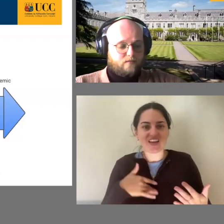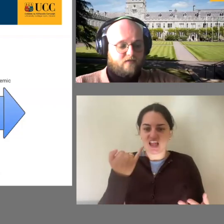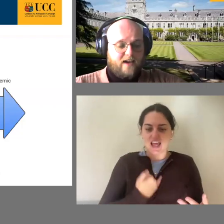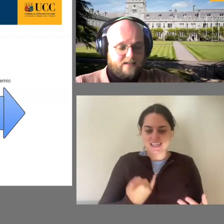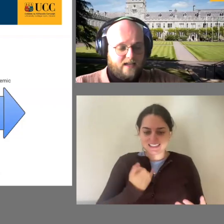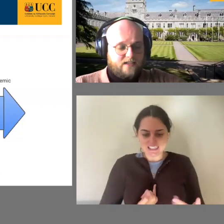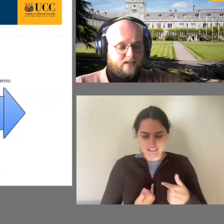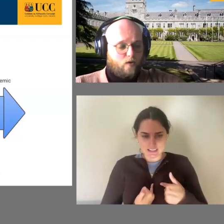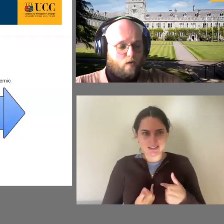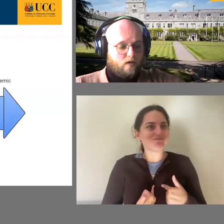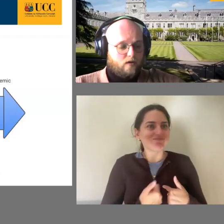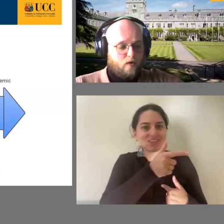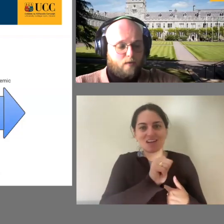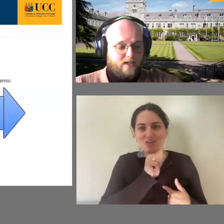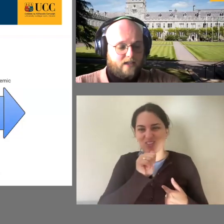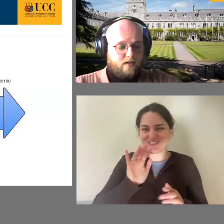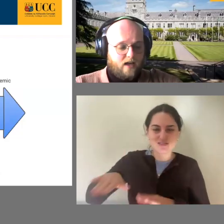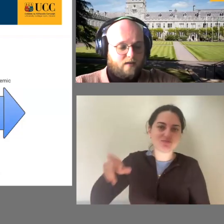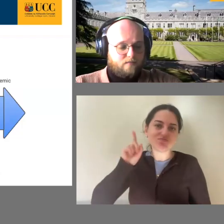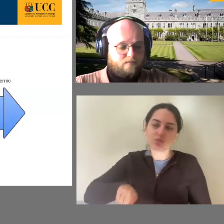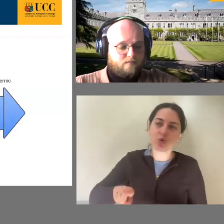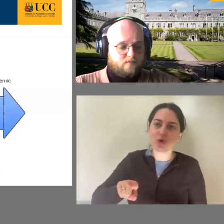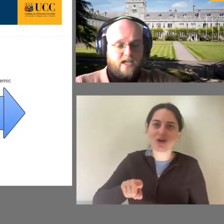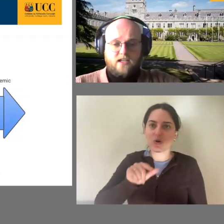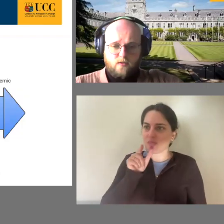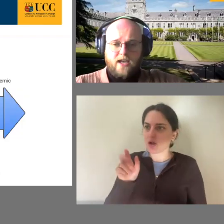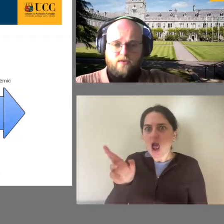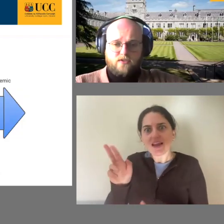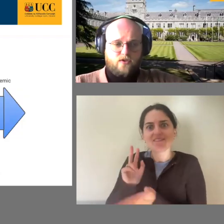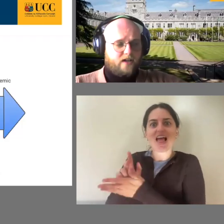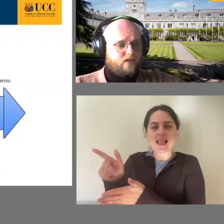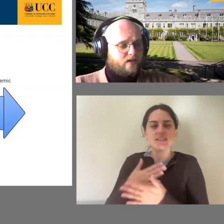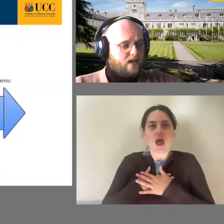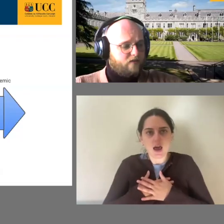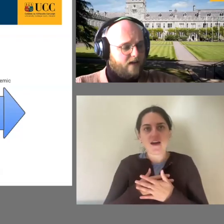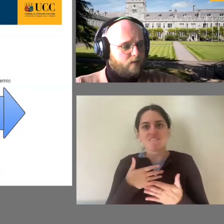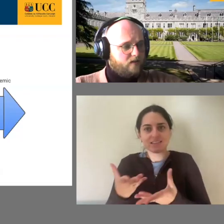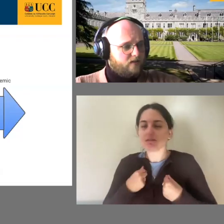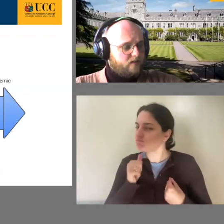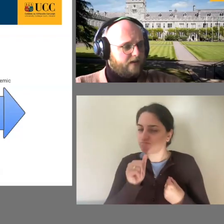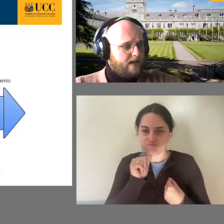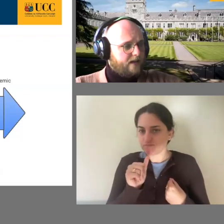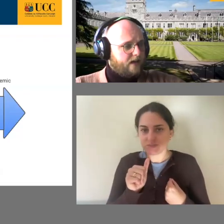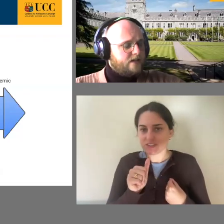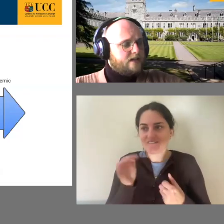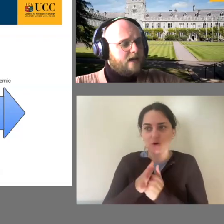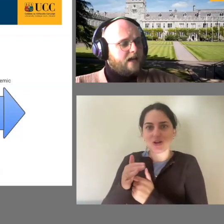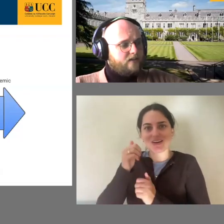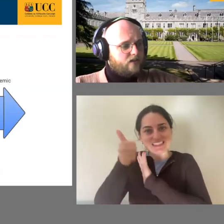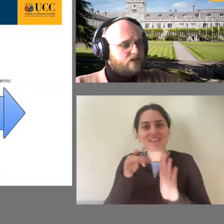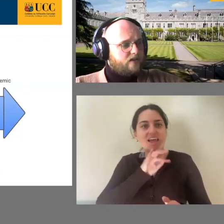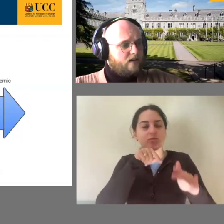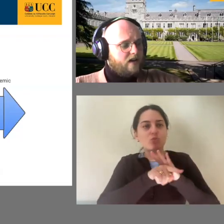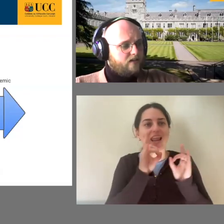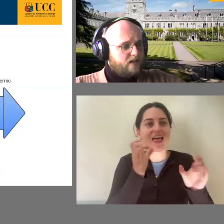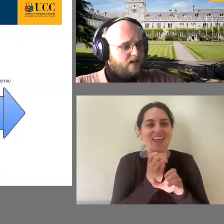weren't validated or properly taken into account during a lot of experiences within healthcare. And